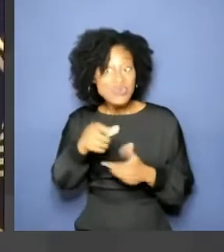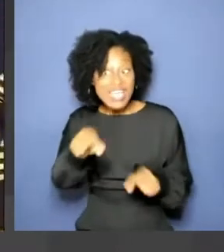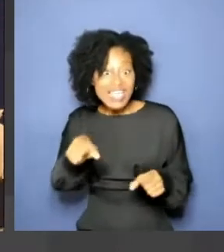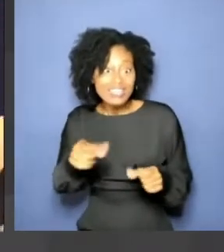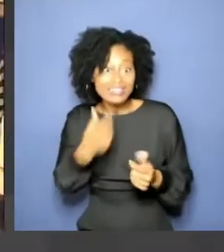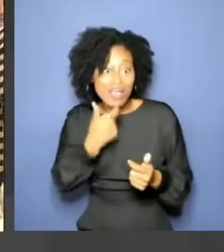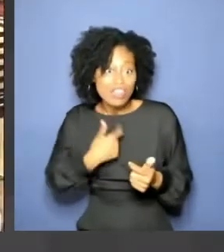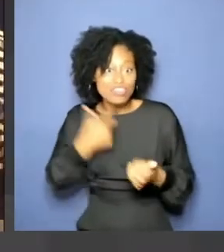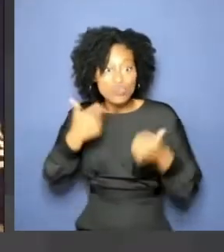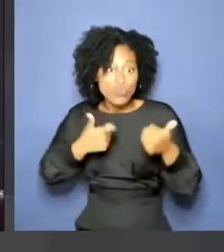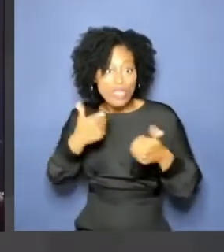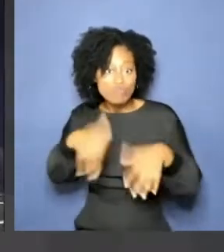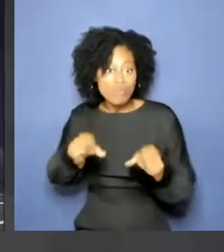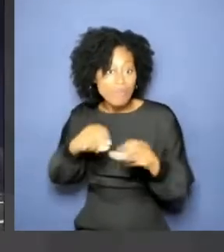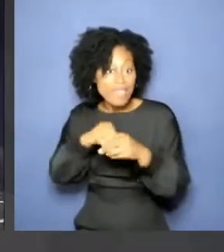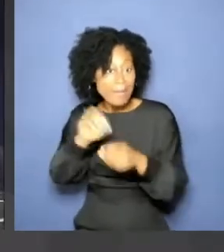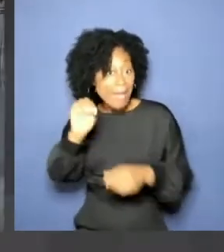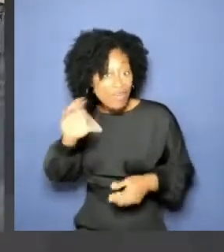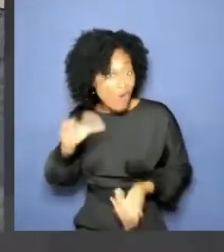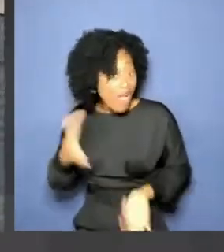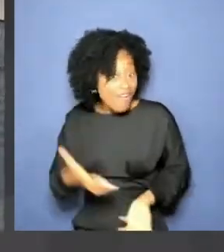Minecraft.